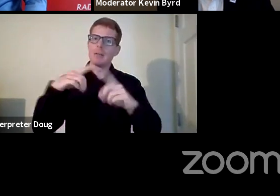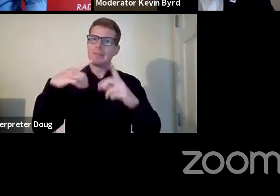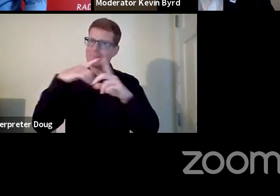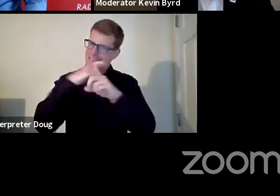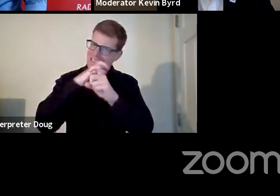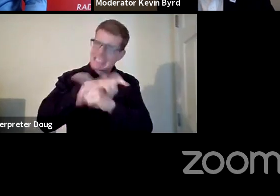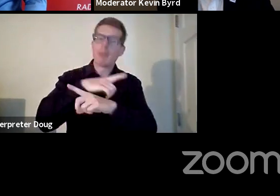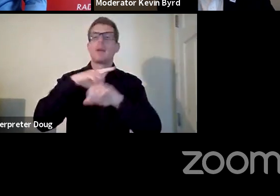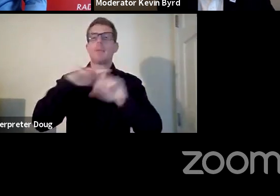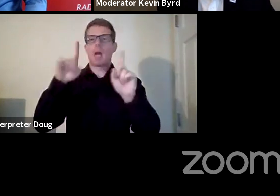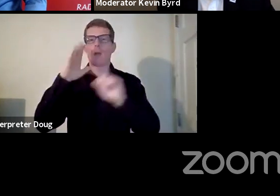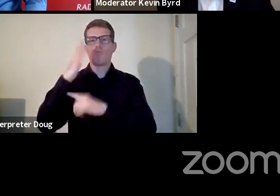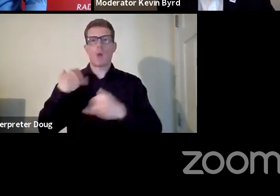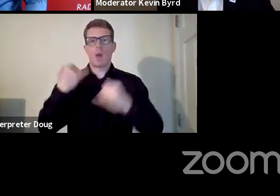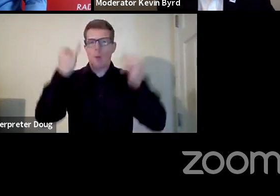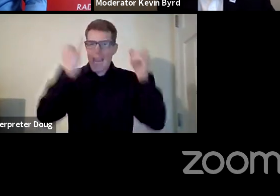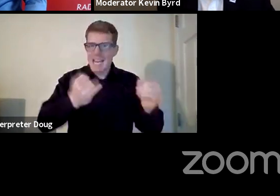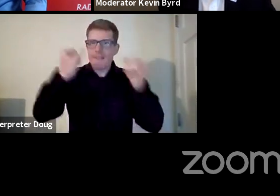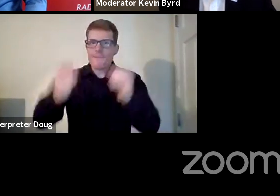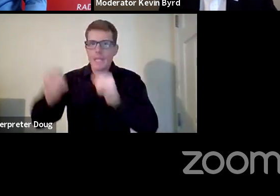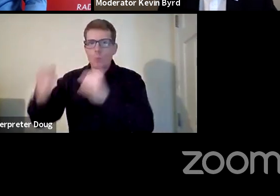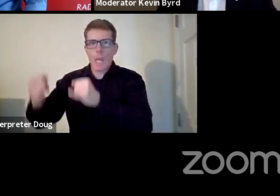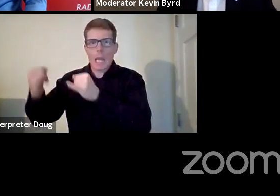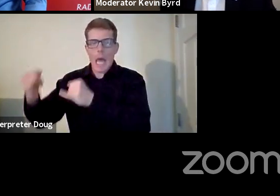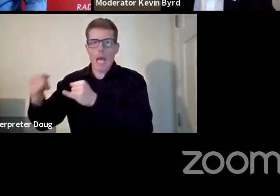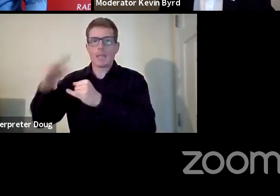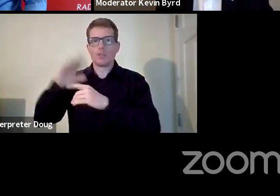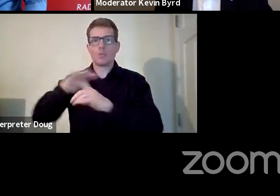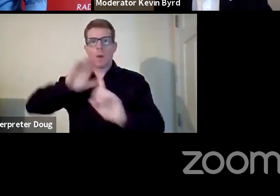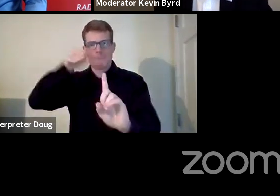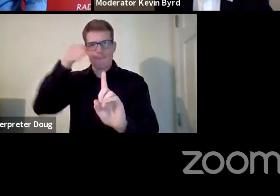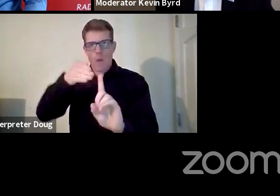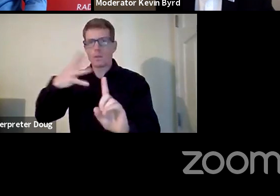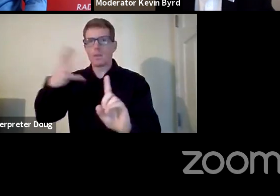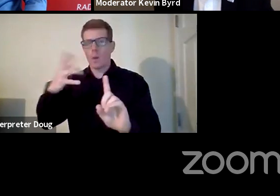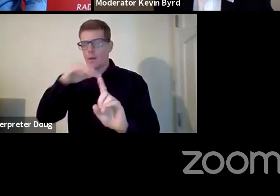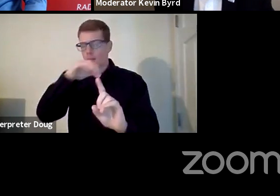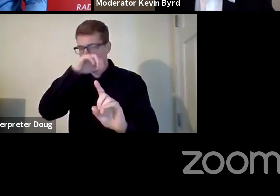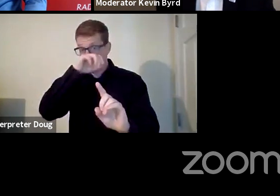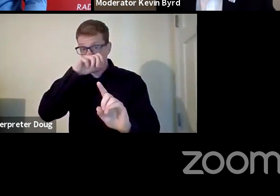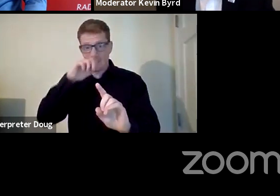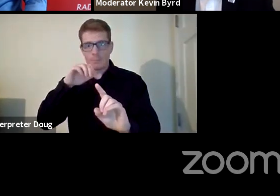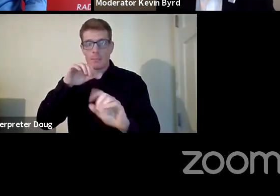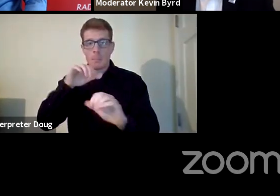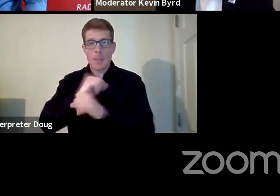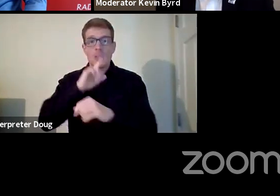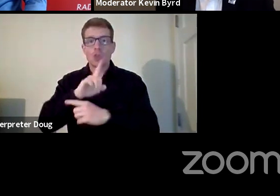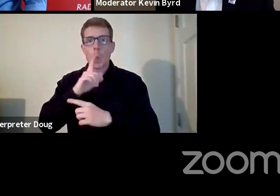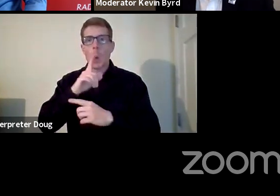individualized, and it will really be focused around making sure that those who are most vulnerable